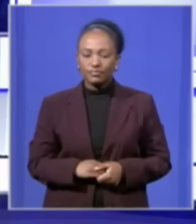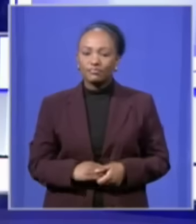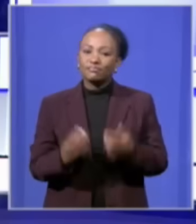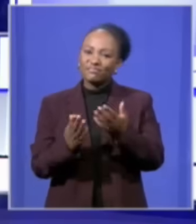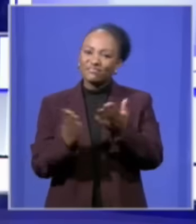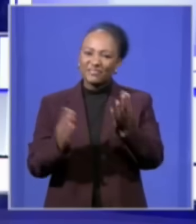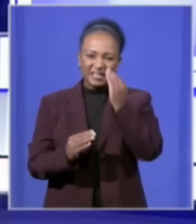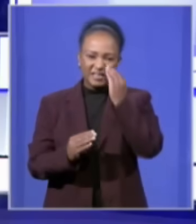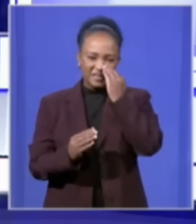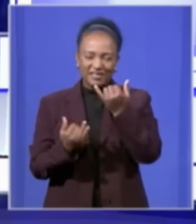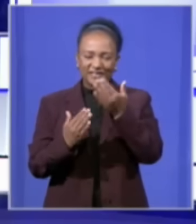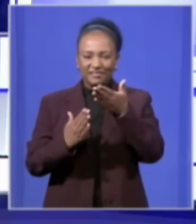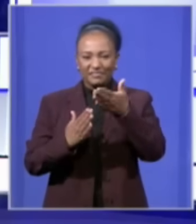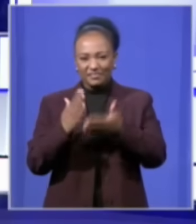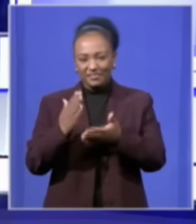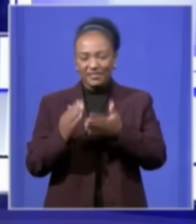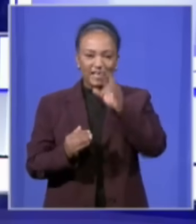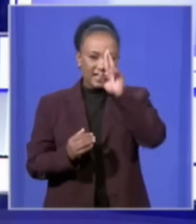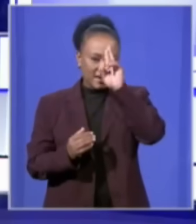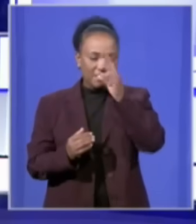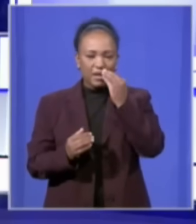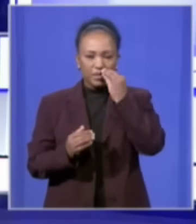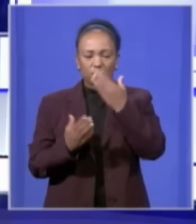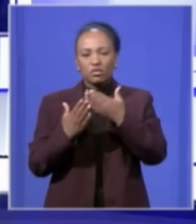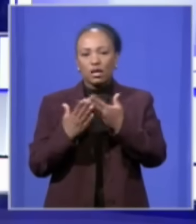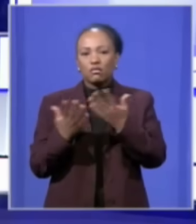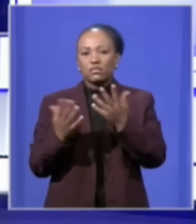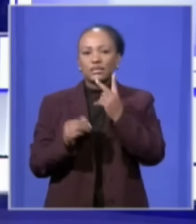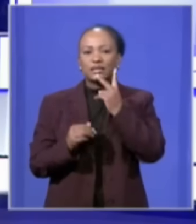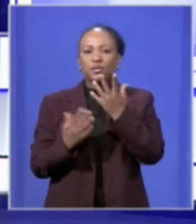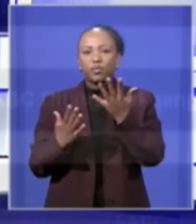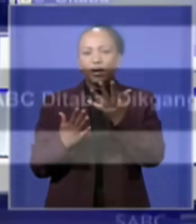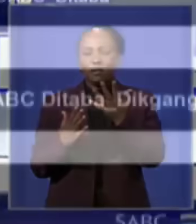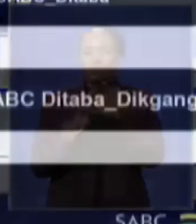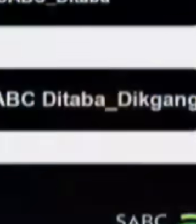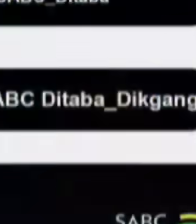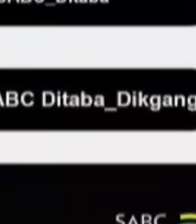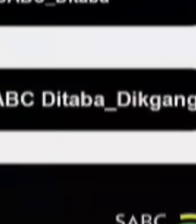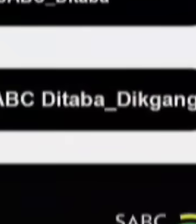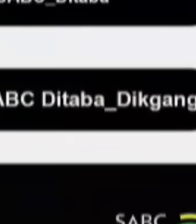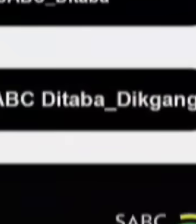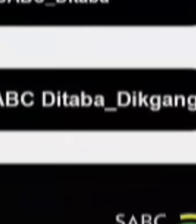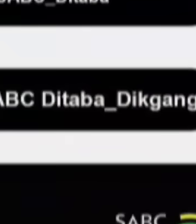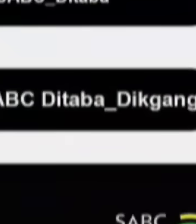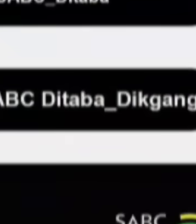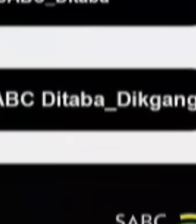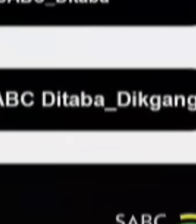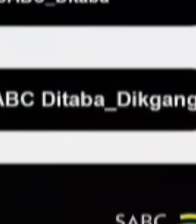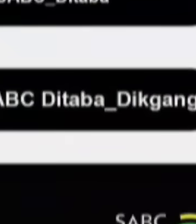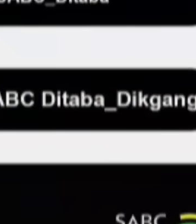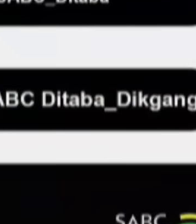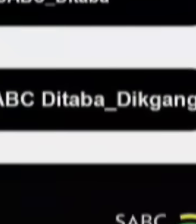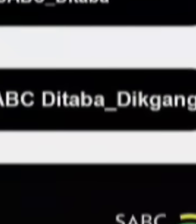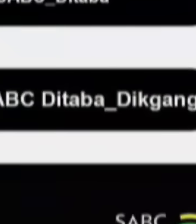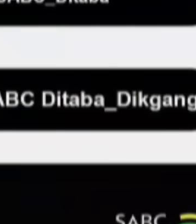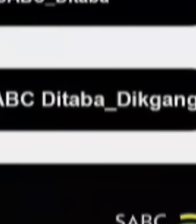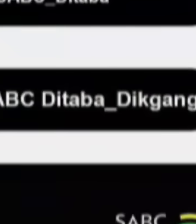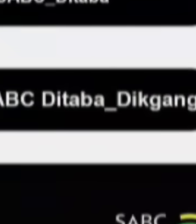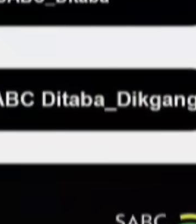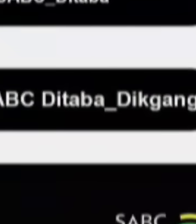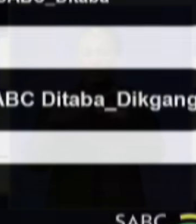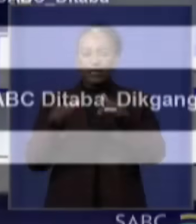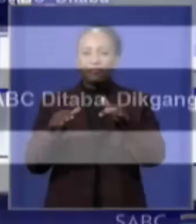Bagešo di felela mo gopolang gore taba tša rena di a hwetšagala go marangrang a dikgokagano fa o le ka go kgatha tema gona. Ba sehlopha sa ditaba tša Sesotho